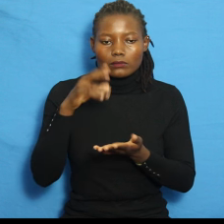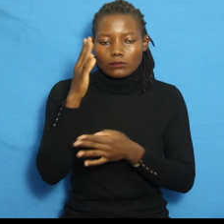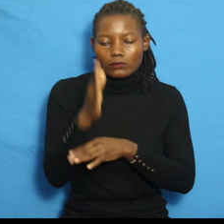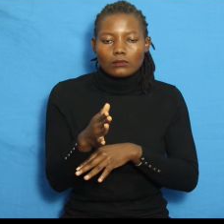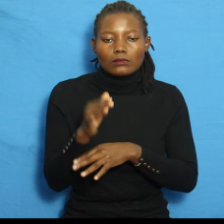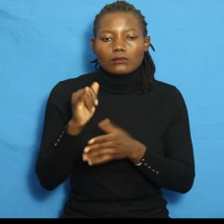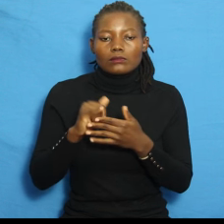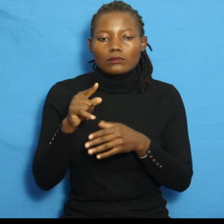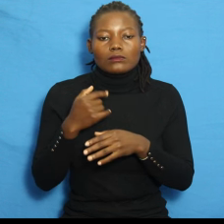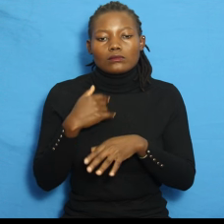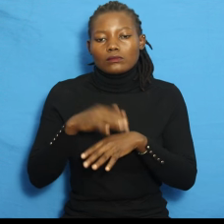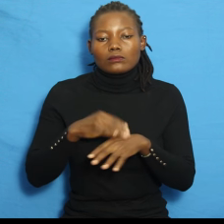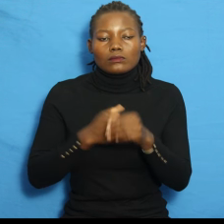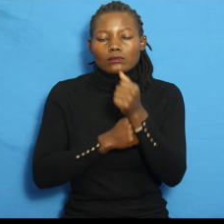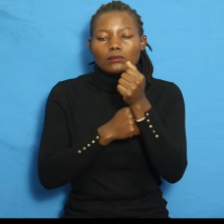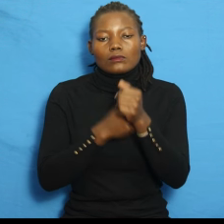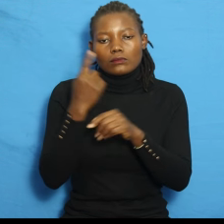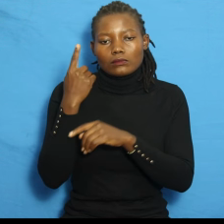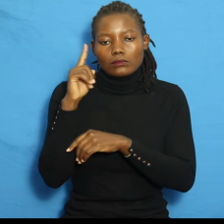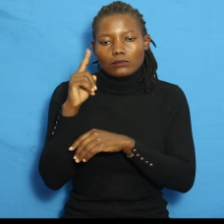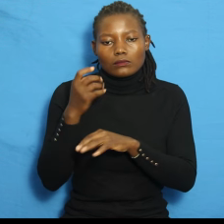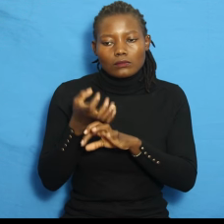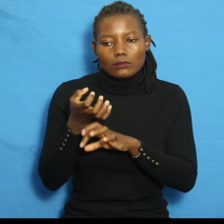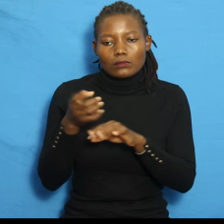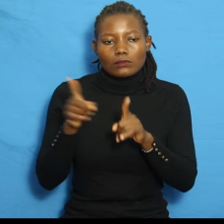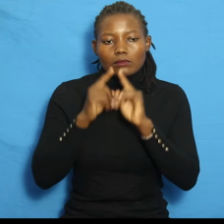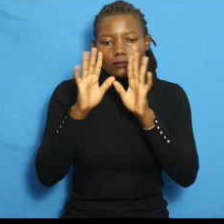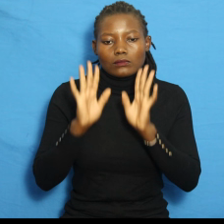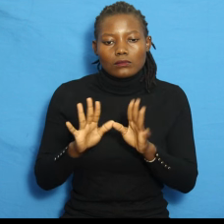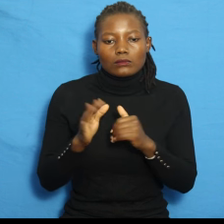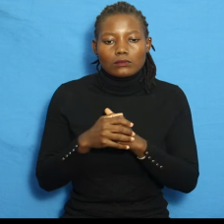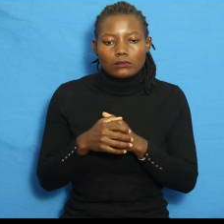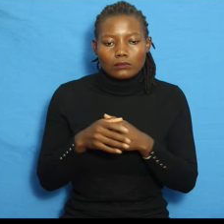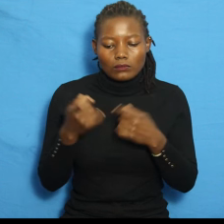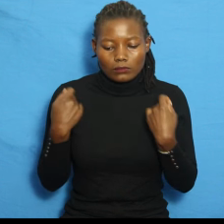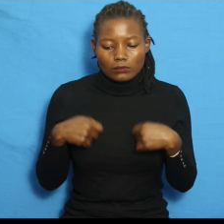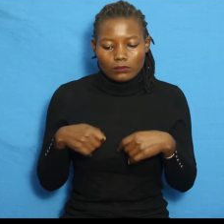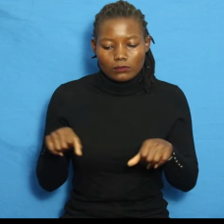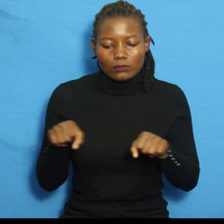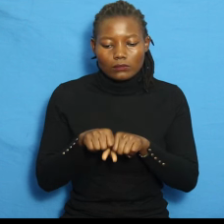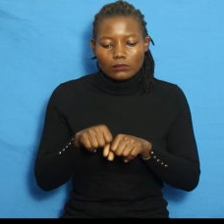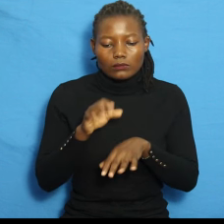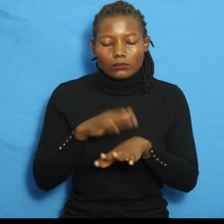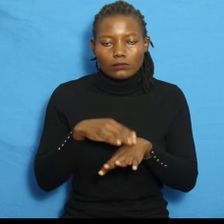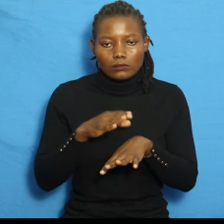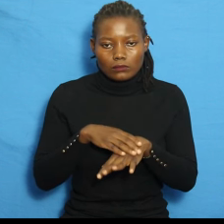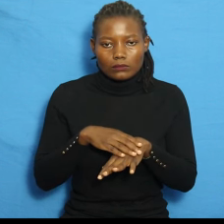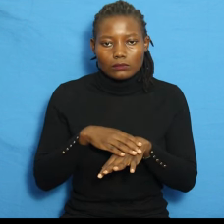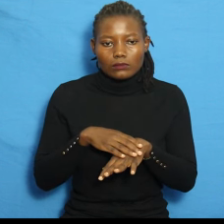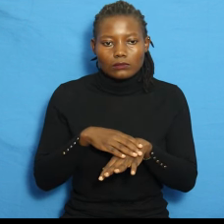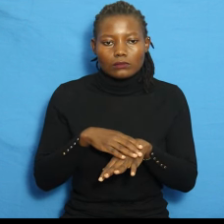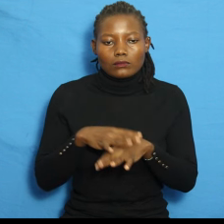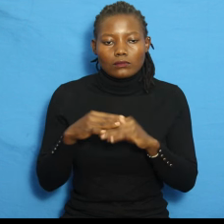back straight so that you have some good support of the lumbar vertebral bones. It is also important to